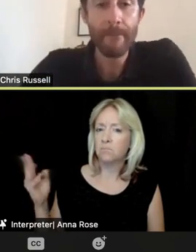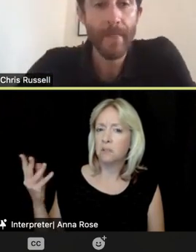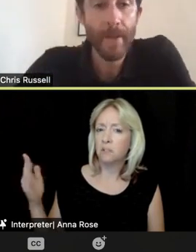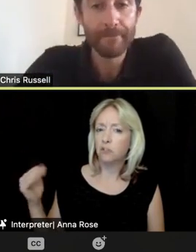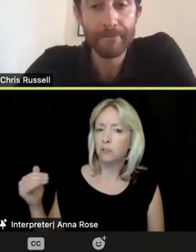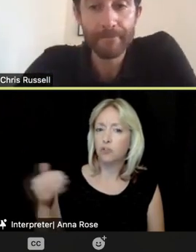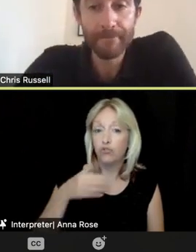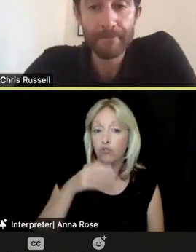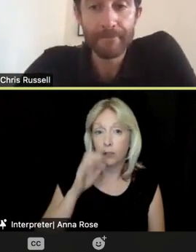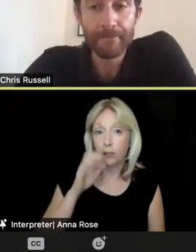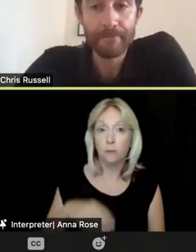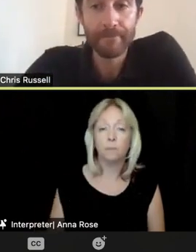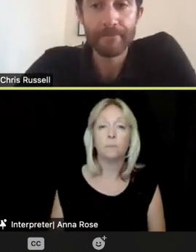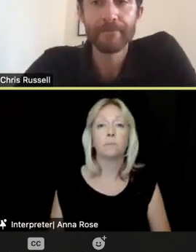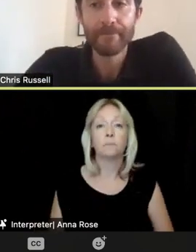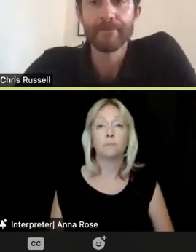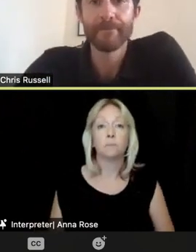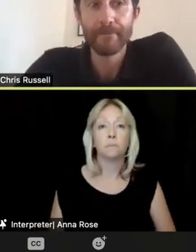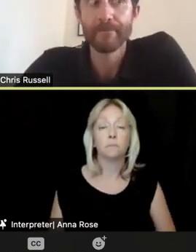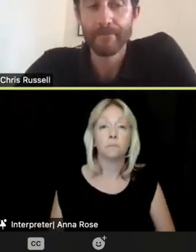Drink.